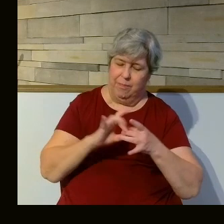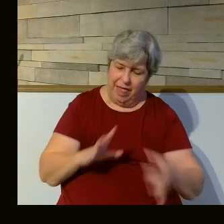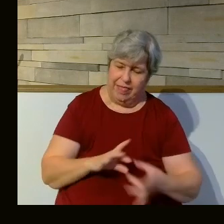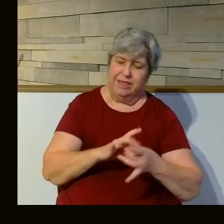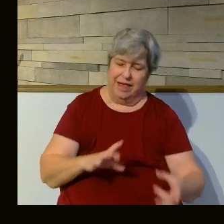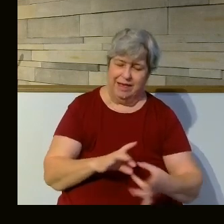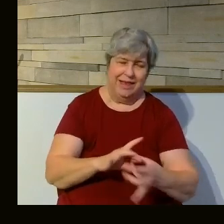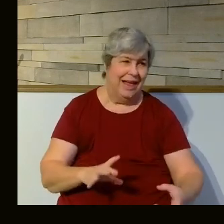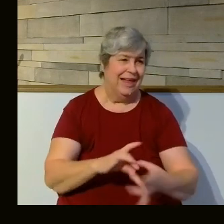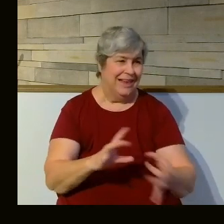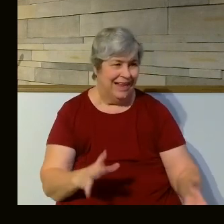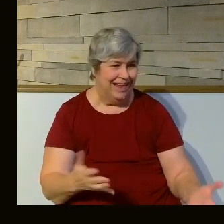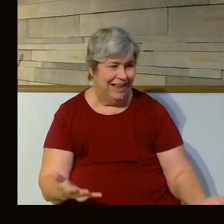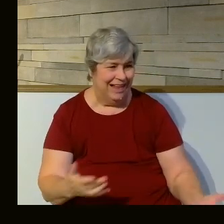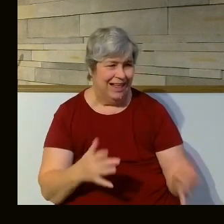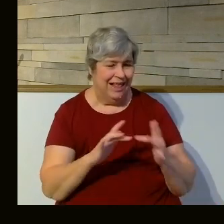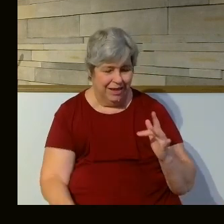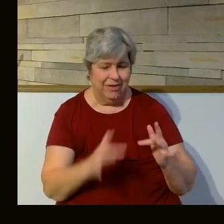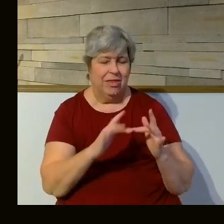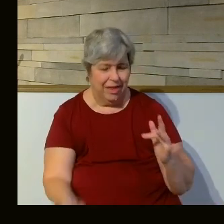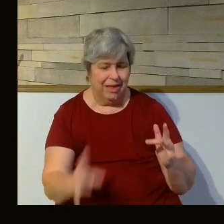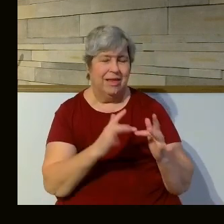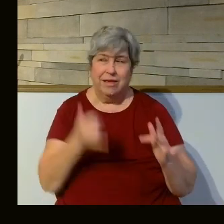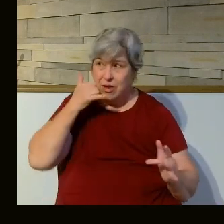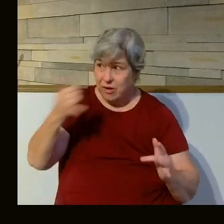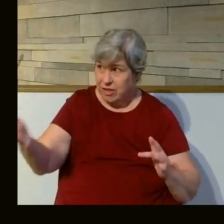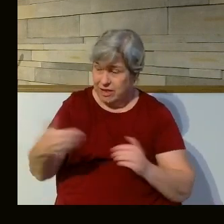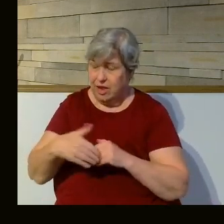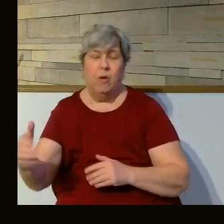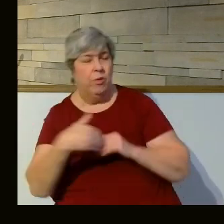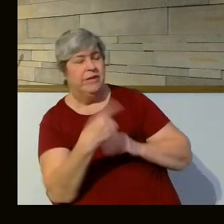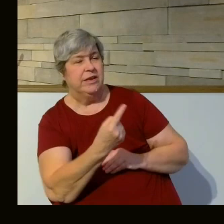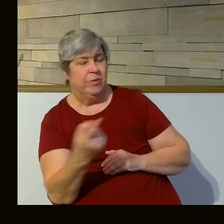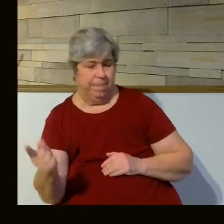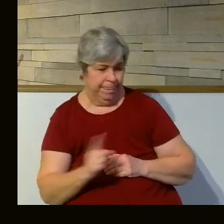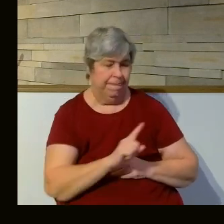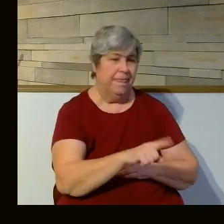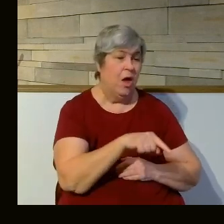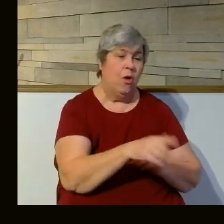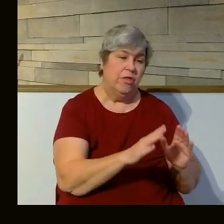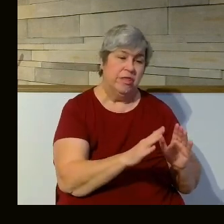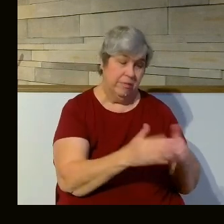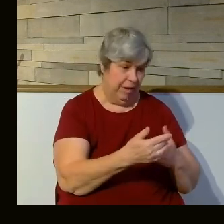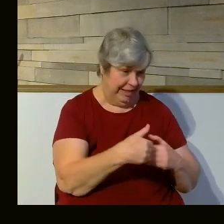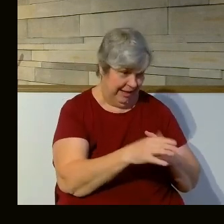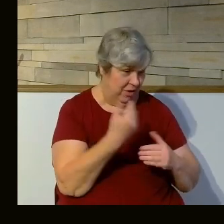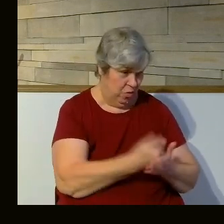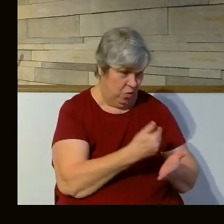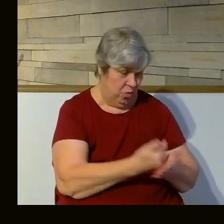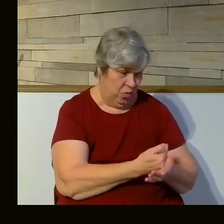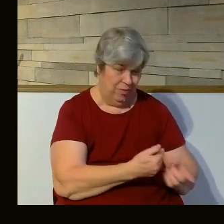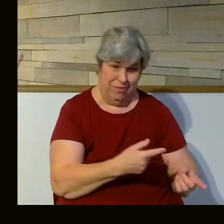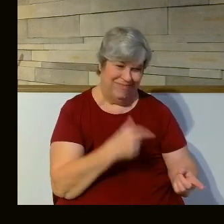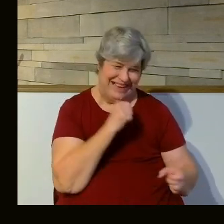seconds here, a minute two over here. All right, we lose it. Call them back. We'll send out a worker. He comes in. This box they sent you brand new? Yeah, he goes, it's